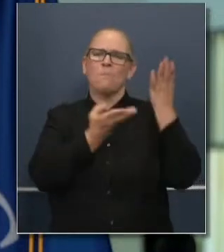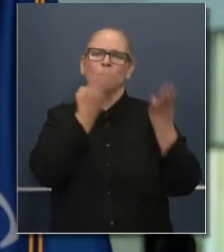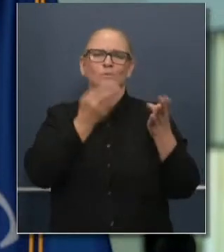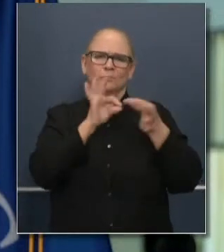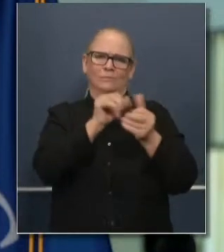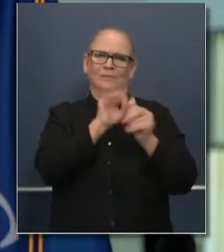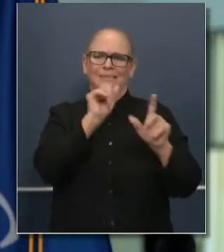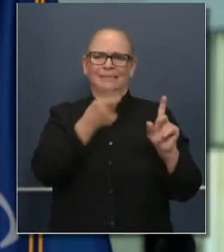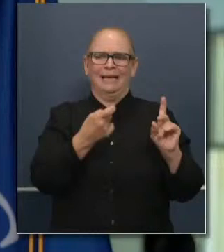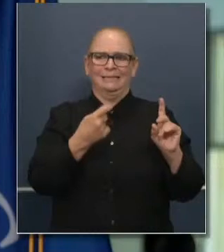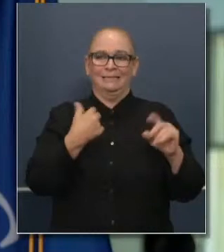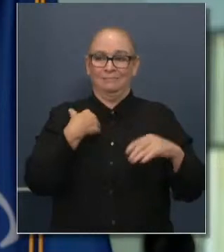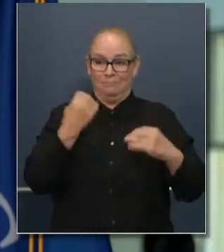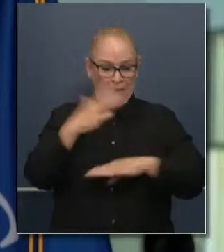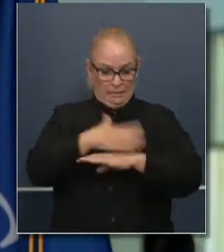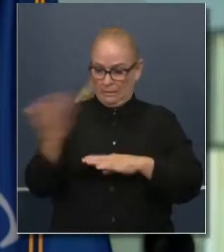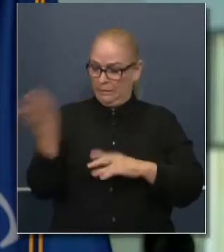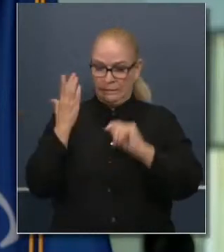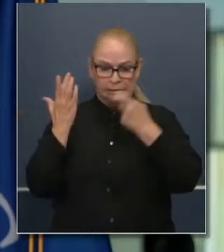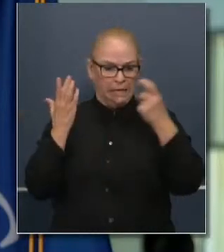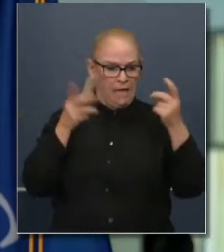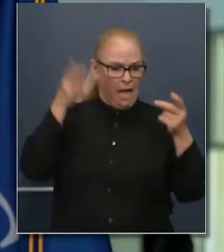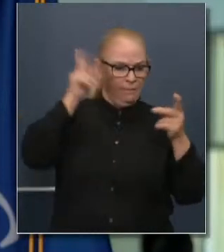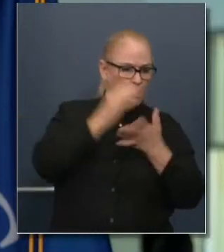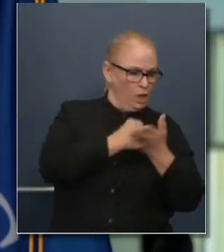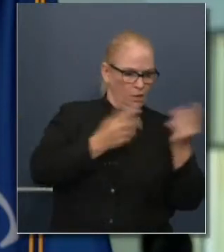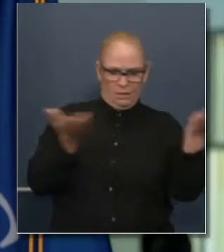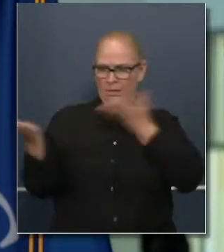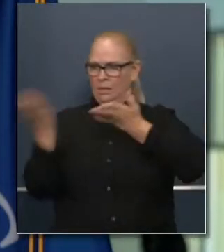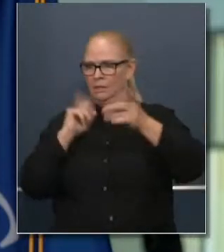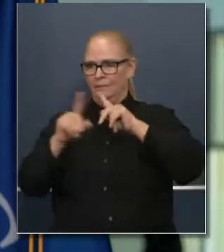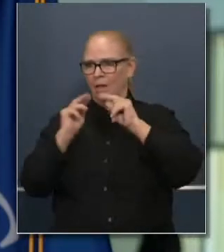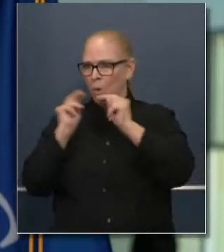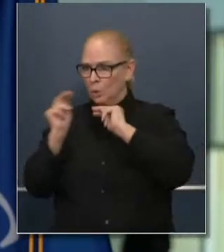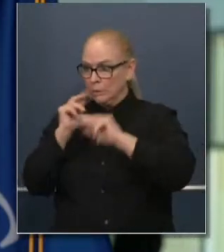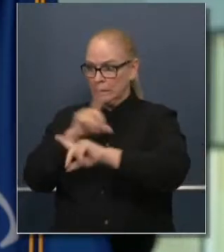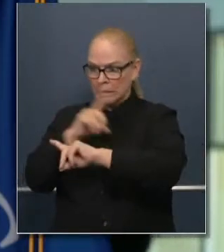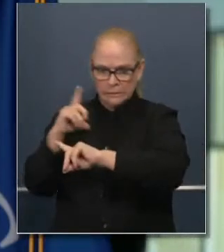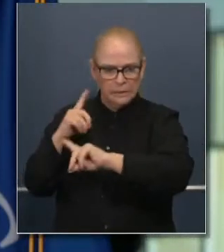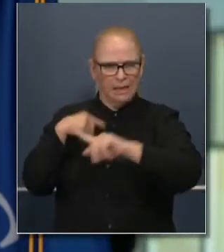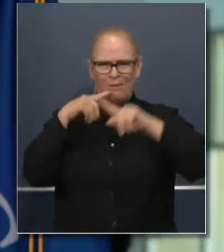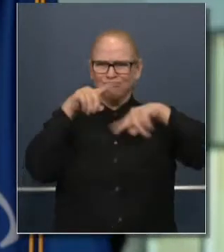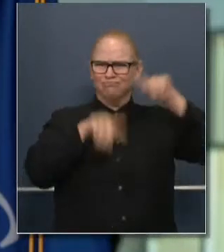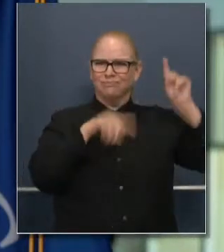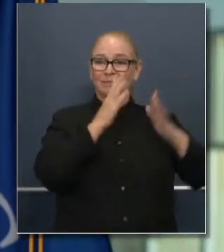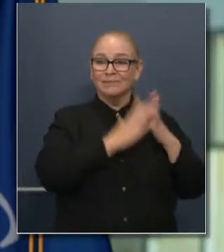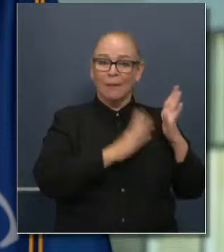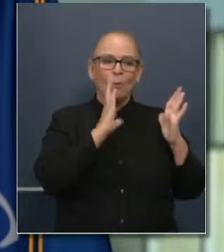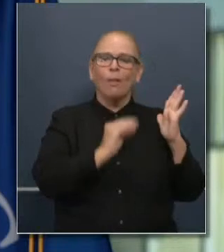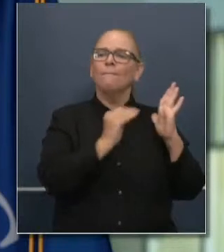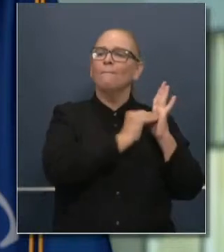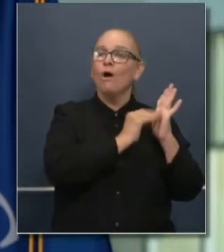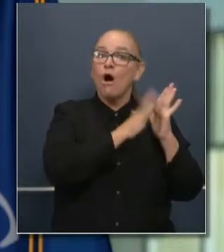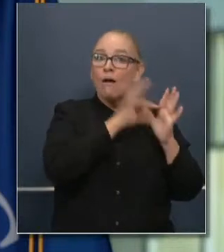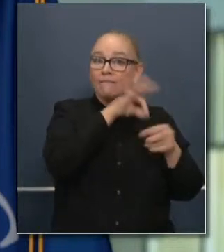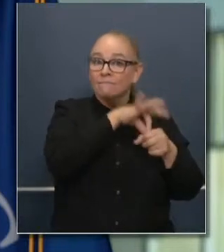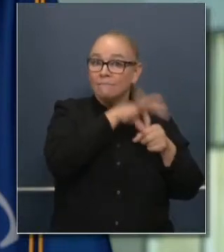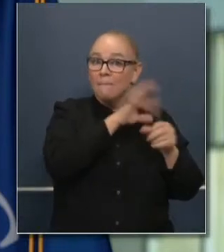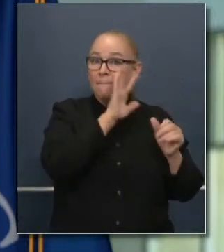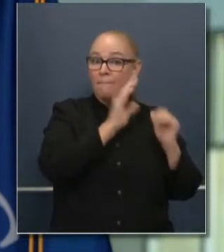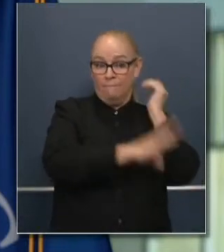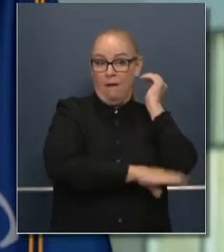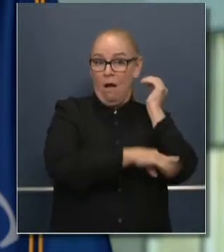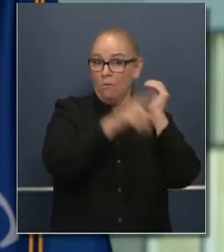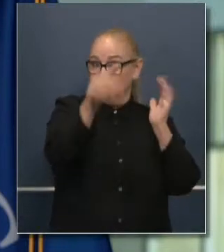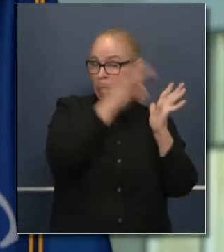my desk, many that are being negotiated in the legislature, many that may end up on the ballot. As Jeremy, you become familiar with me and